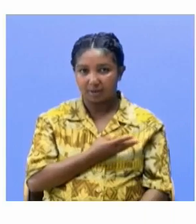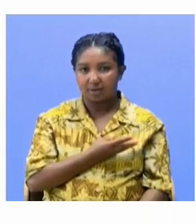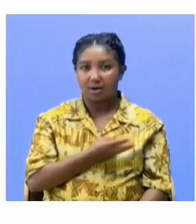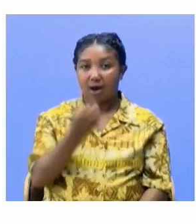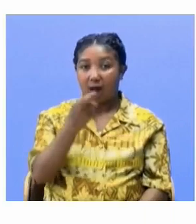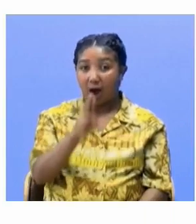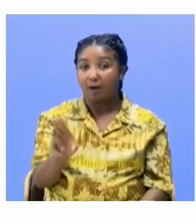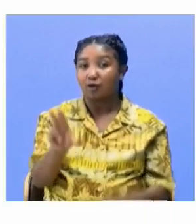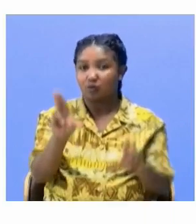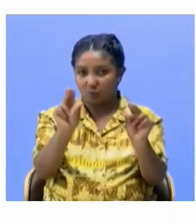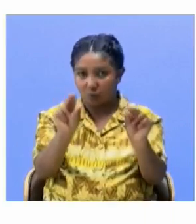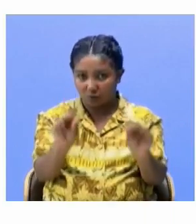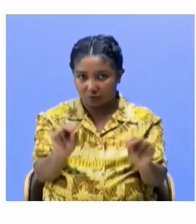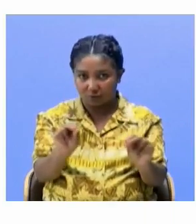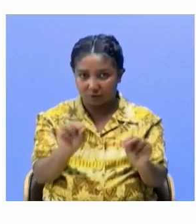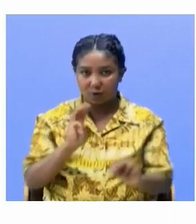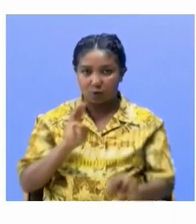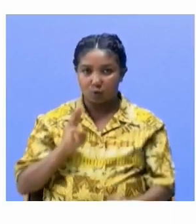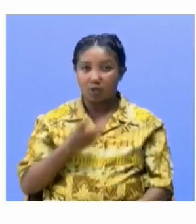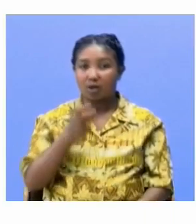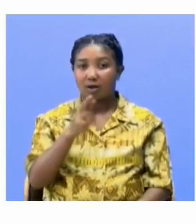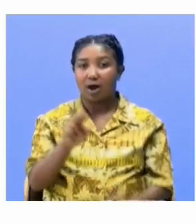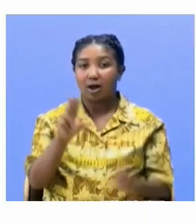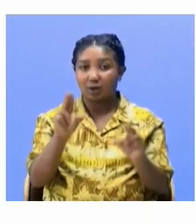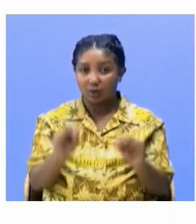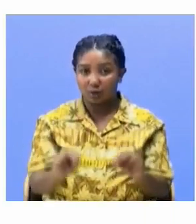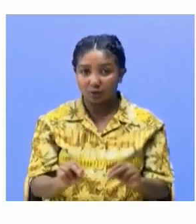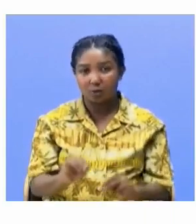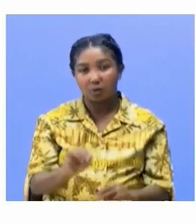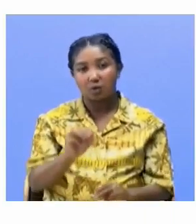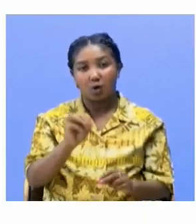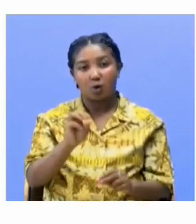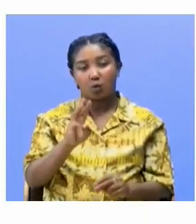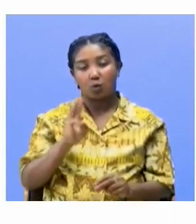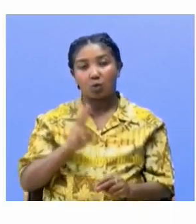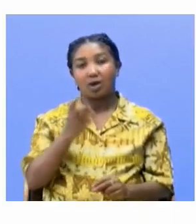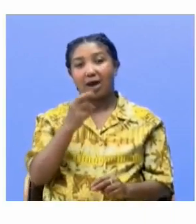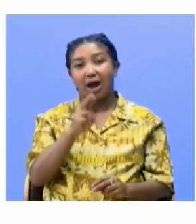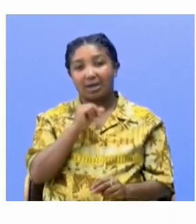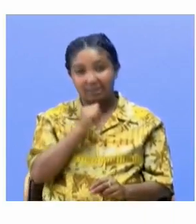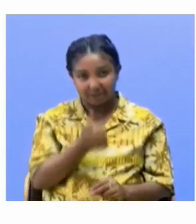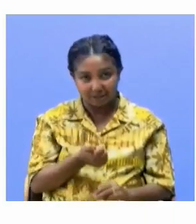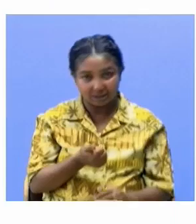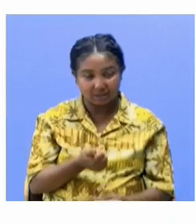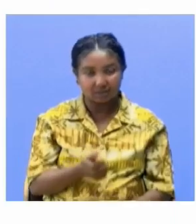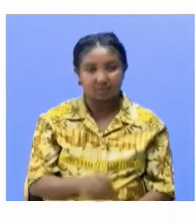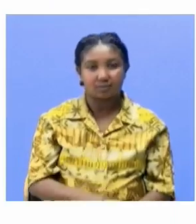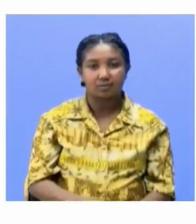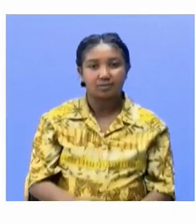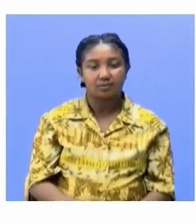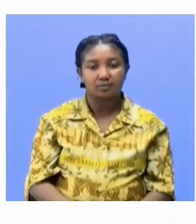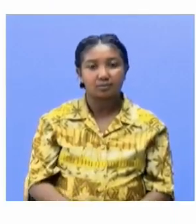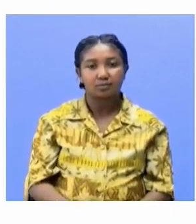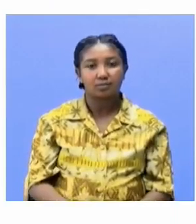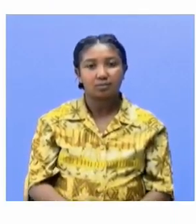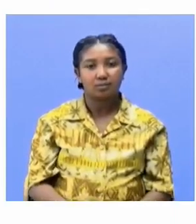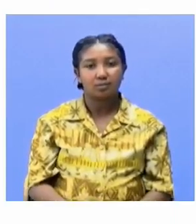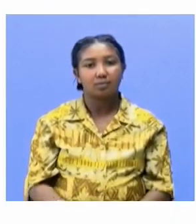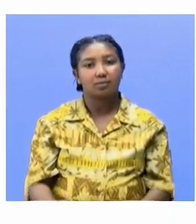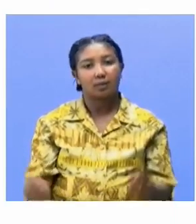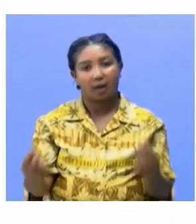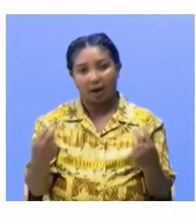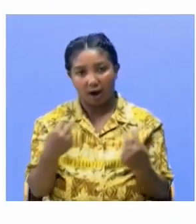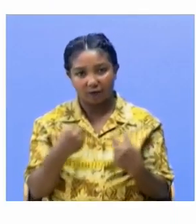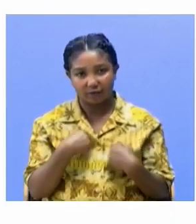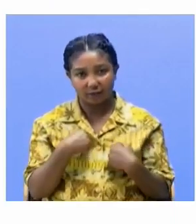not. We are not, or we aren't, yeah? Yeah, we are not having